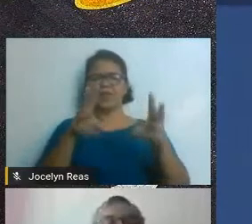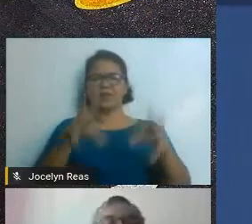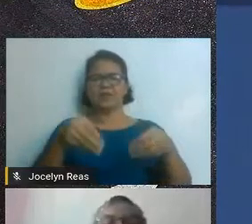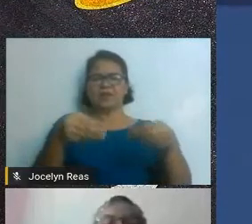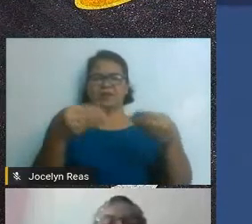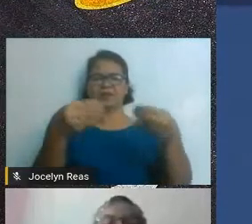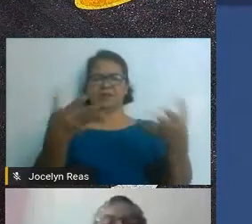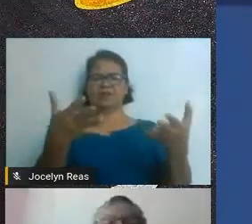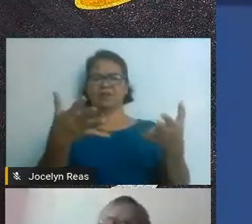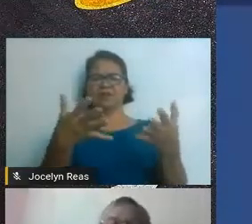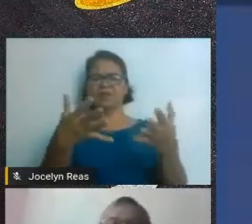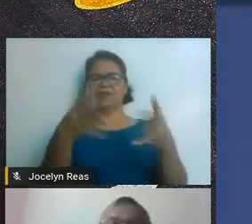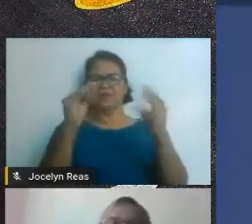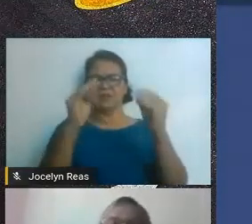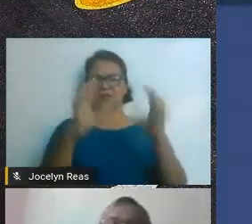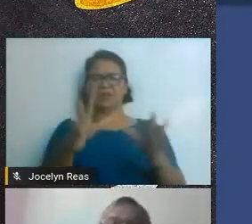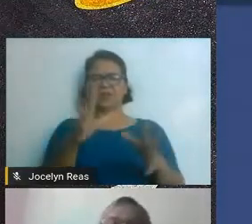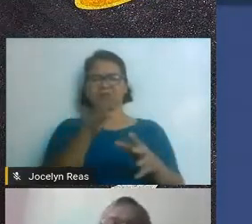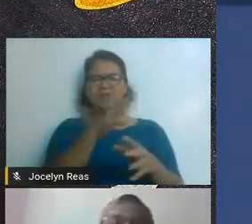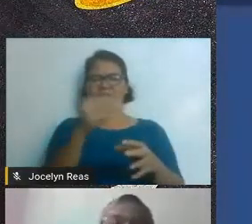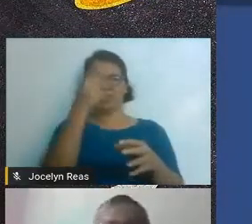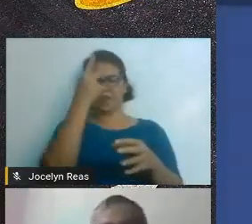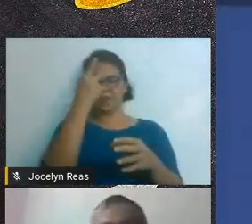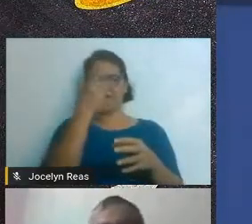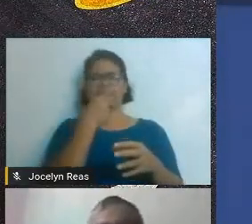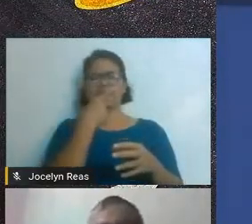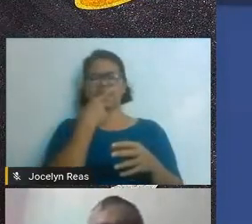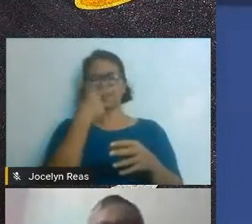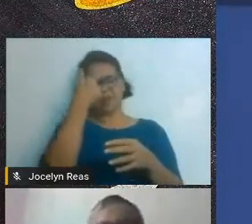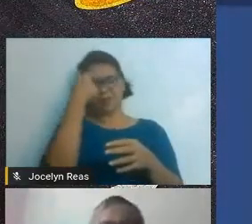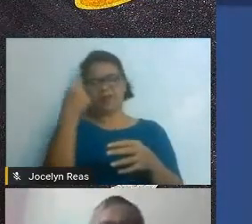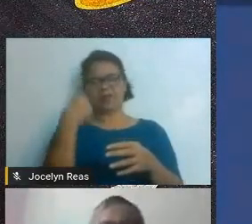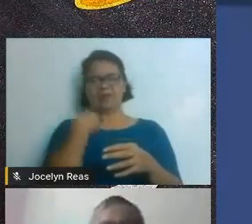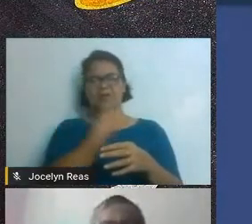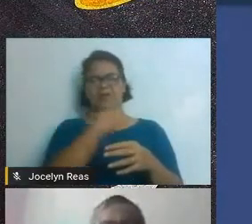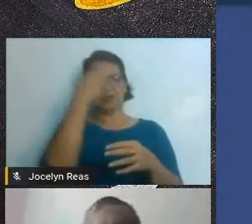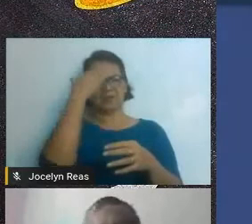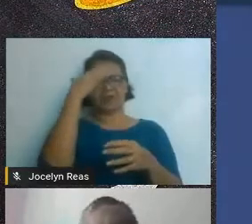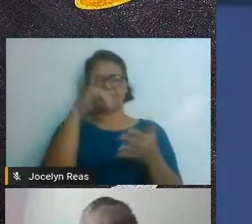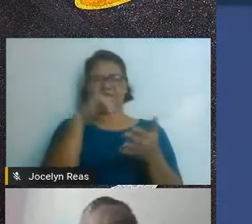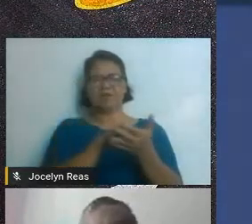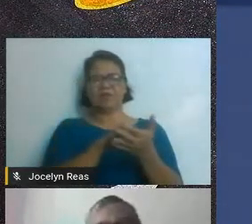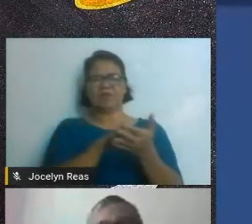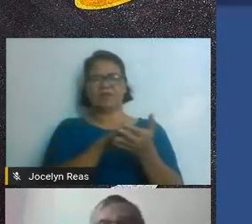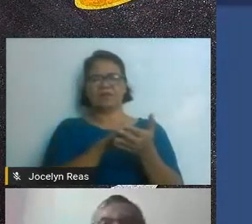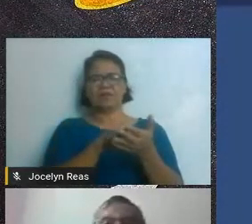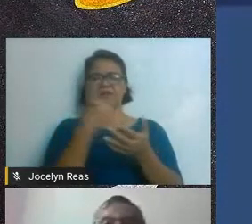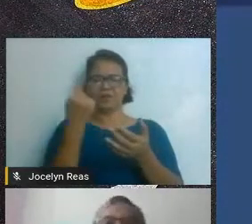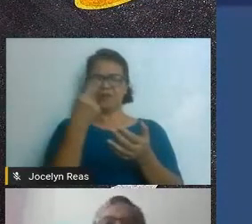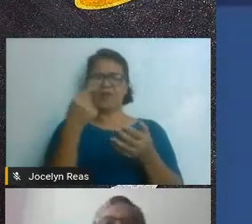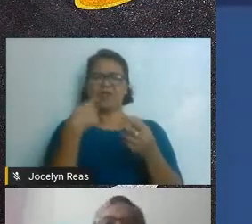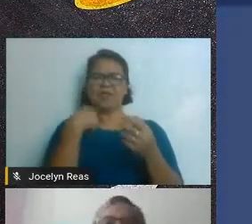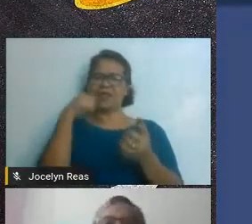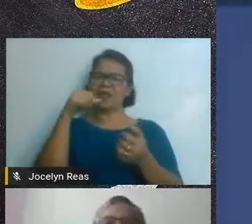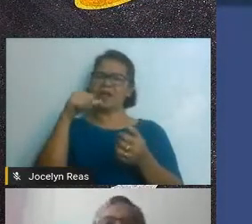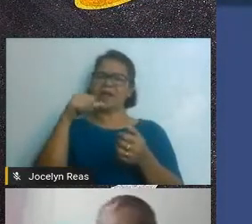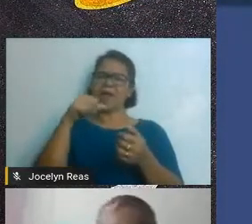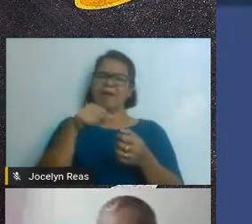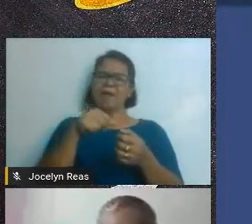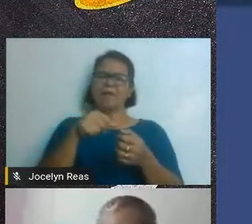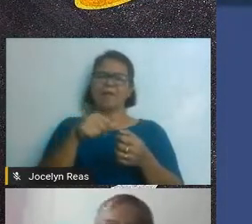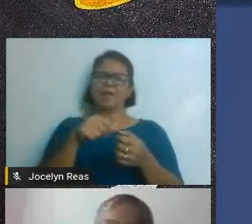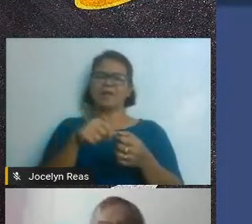parent training. Because we know, and we always emphasize this, we cannot expect